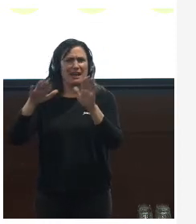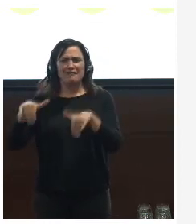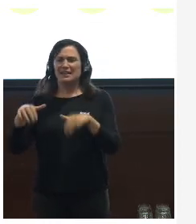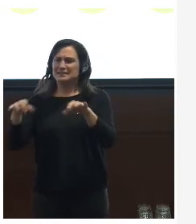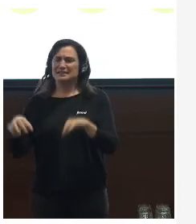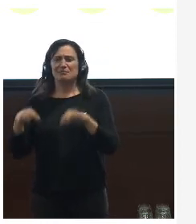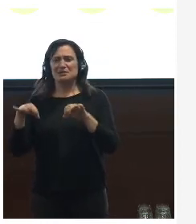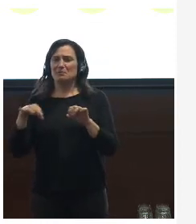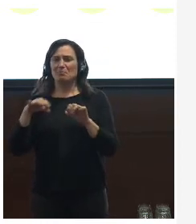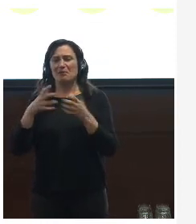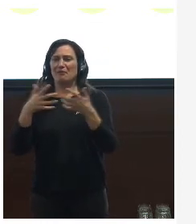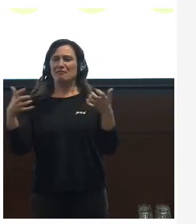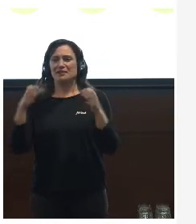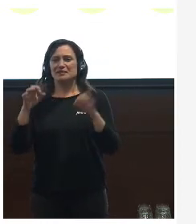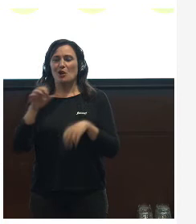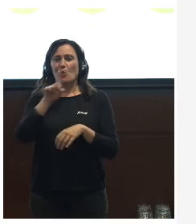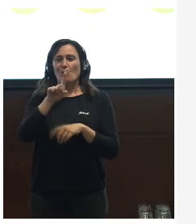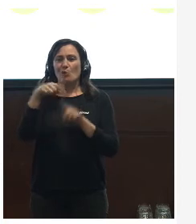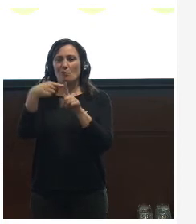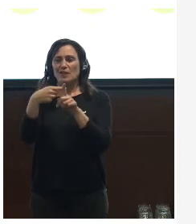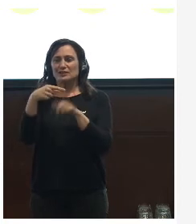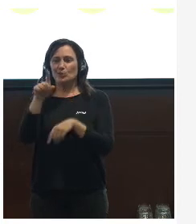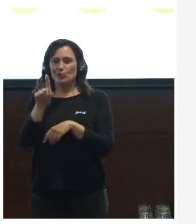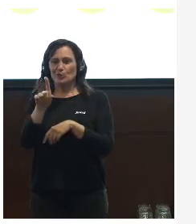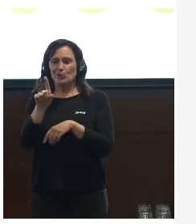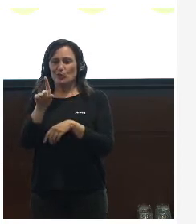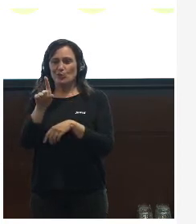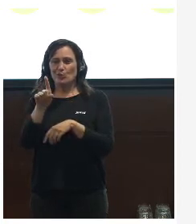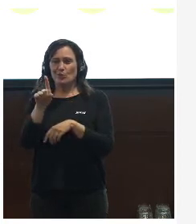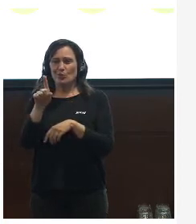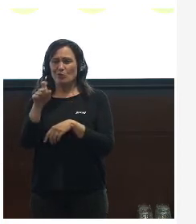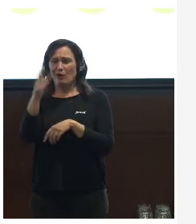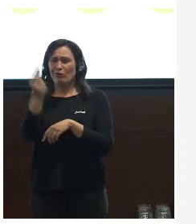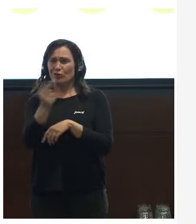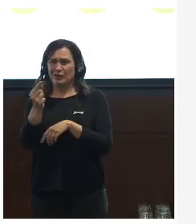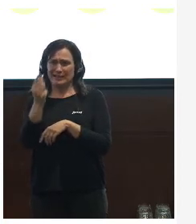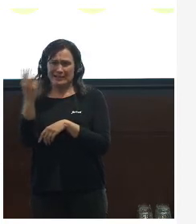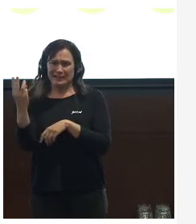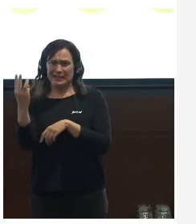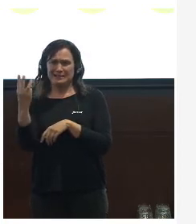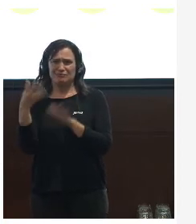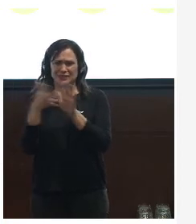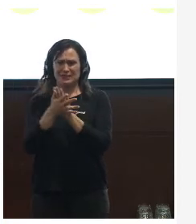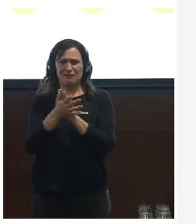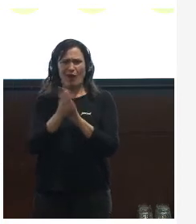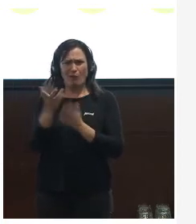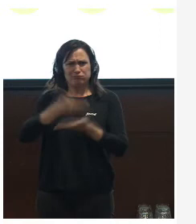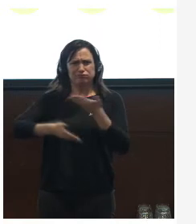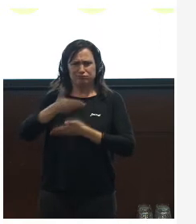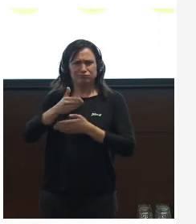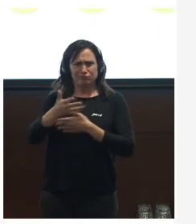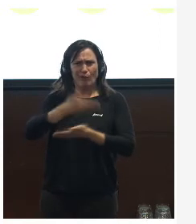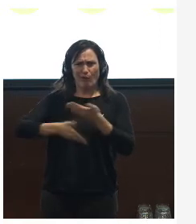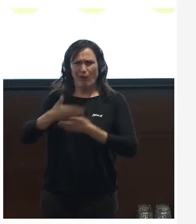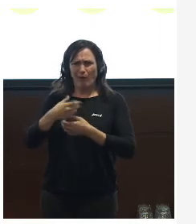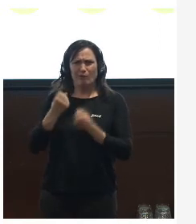1 plus 1 plus 1 is 3. Sorry, 2. 1 plus 1 is 3. That means the travel agencies, the service partner, and not in the least the